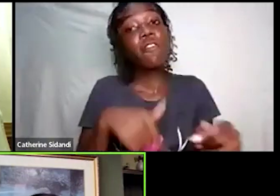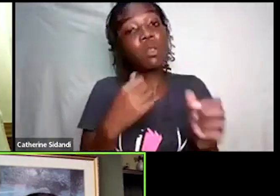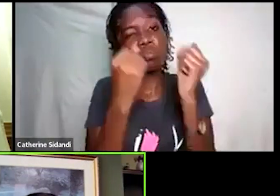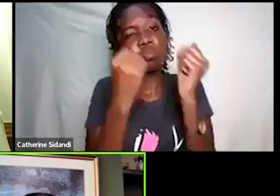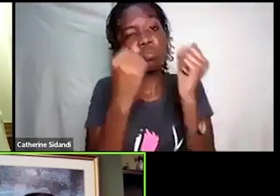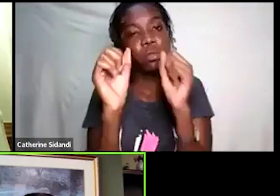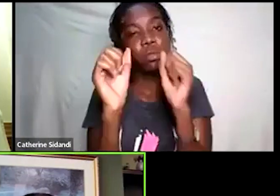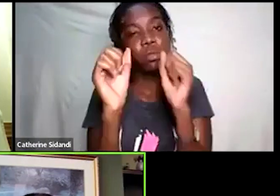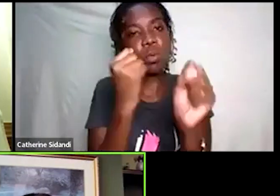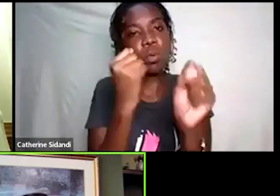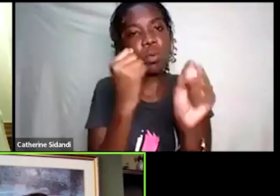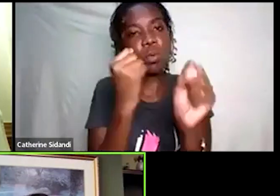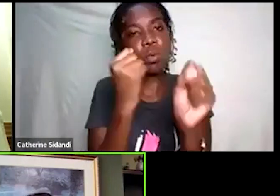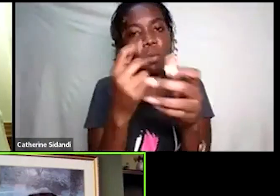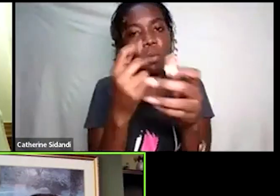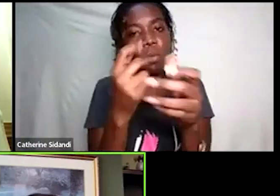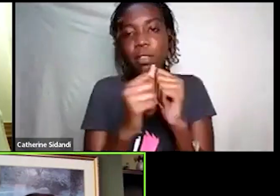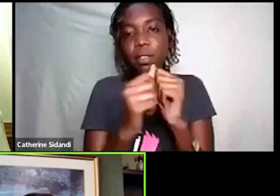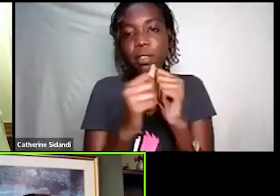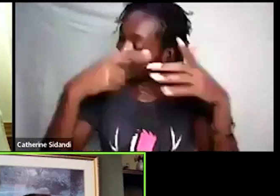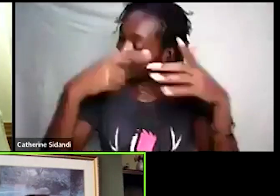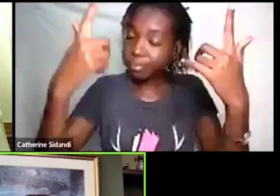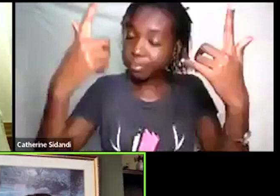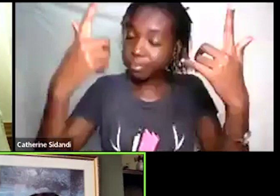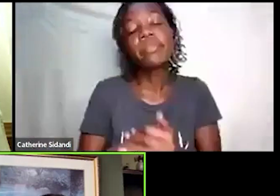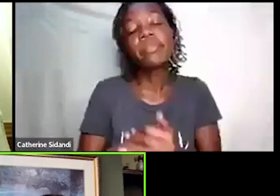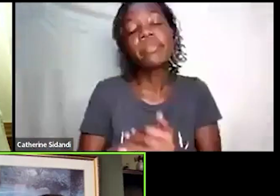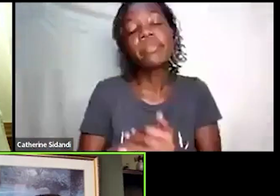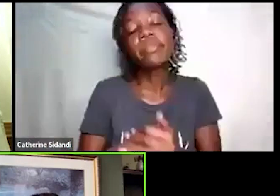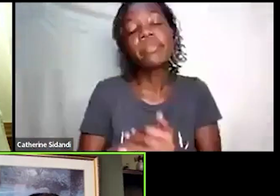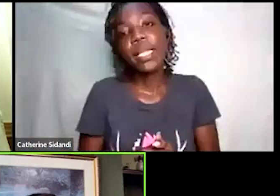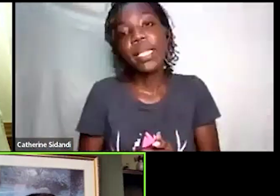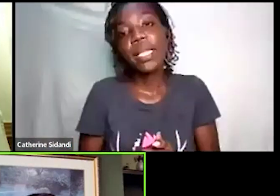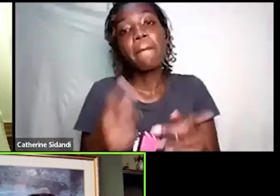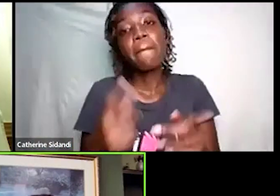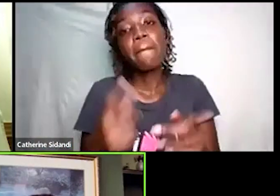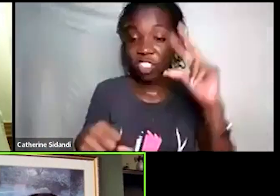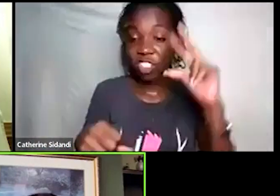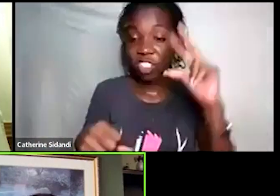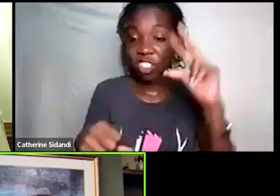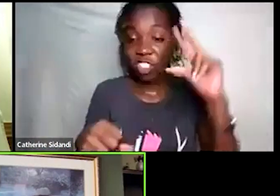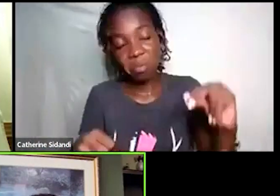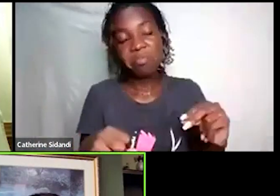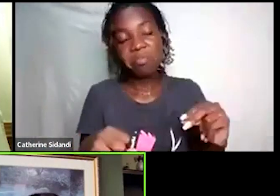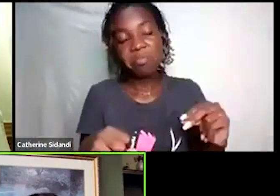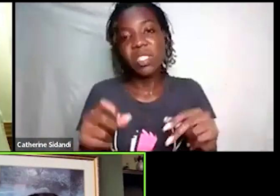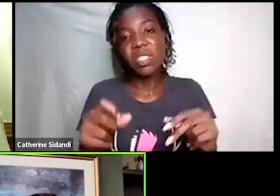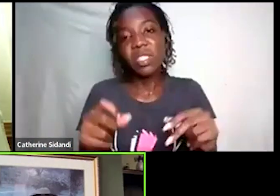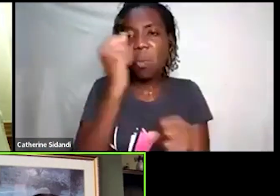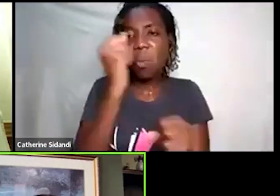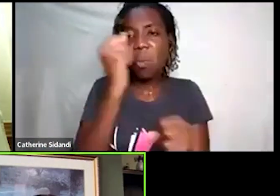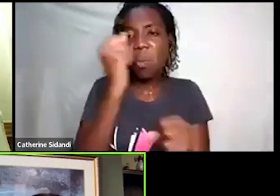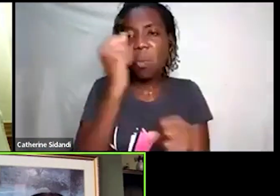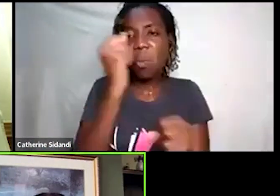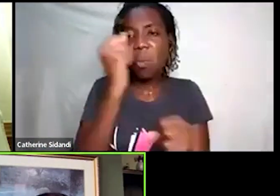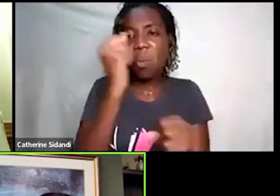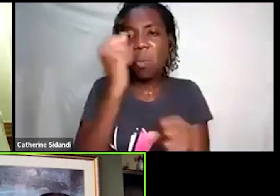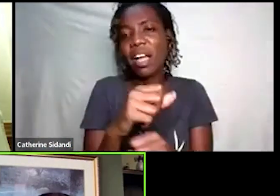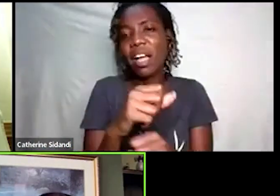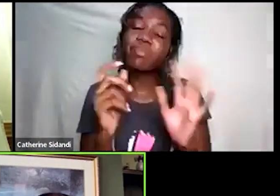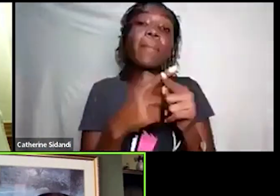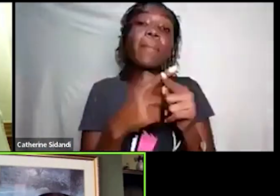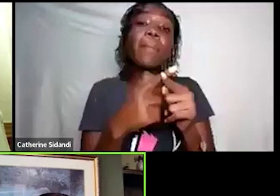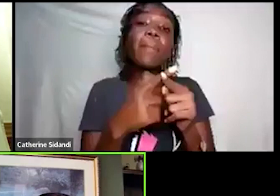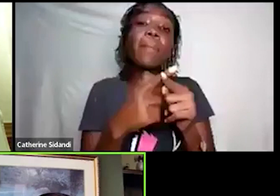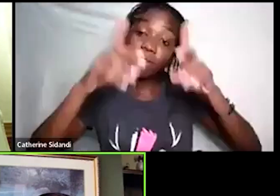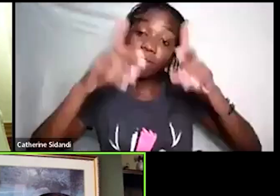ahead. So it's not a yes or a no answer. Do they work or do they not work? It's up to you to decide if you're willing and ready